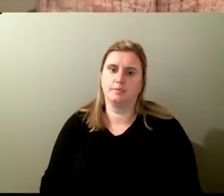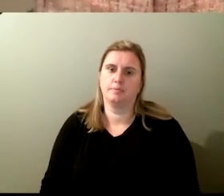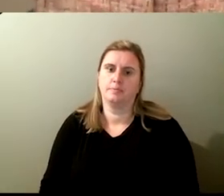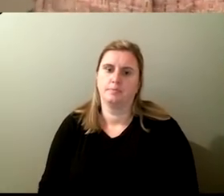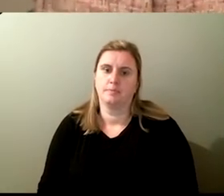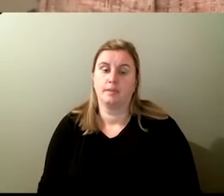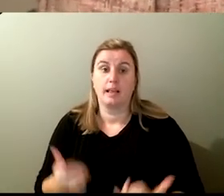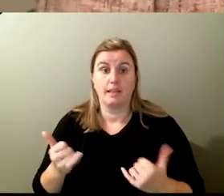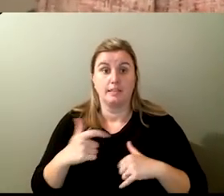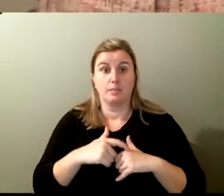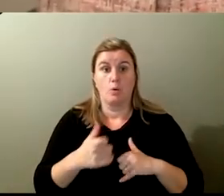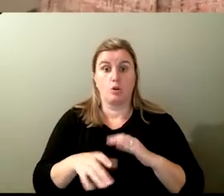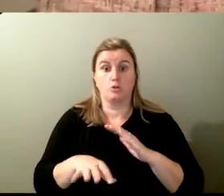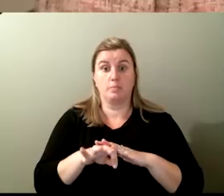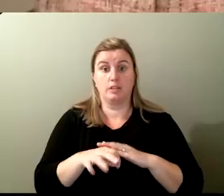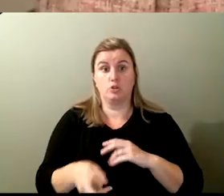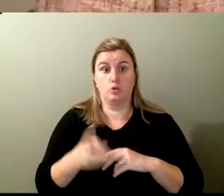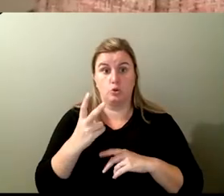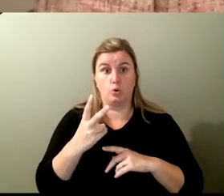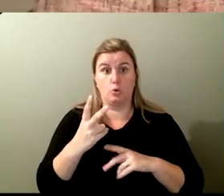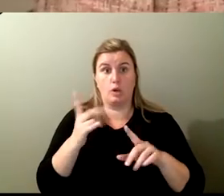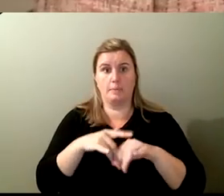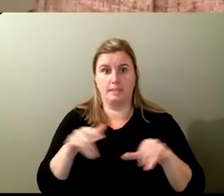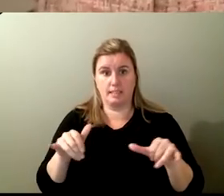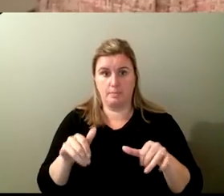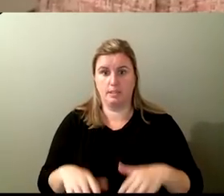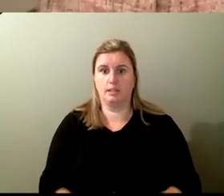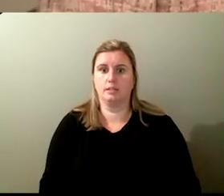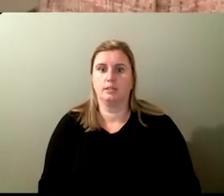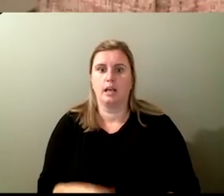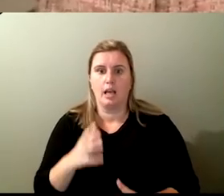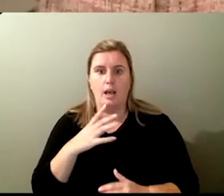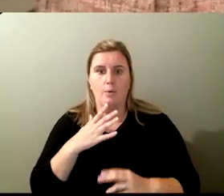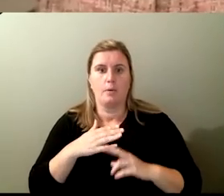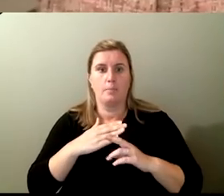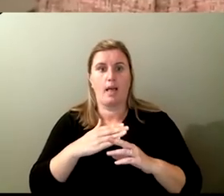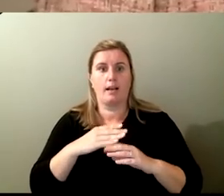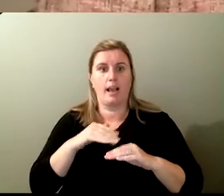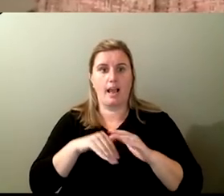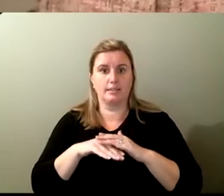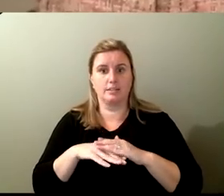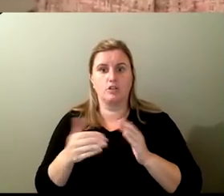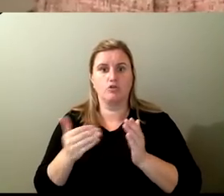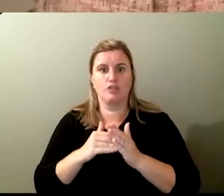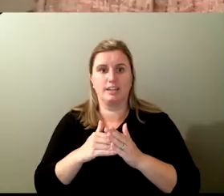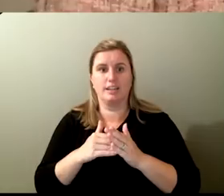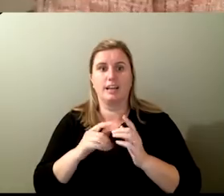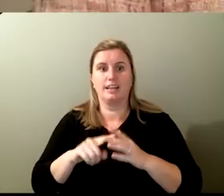time, I want you to select 2 items simultaneously. I will block access and reinitiate the